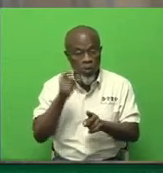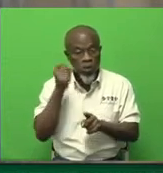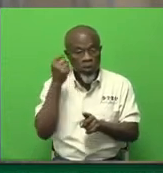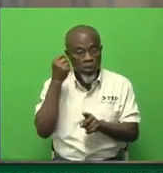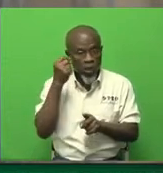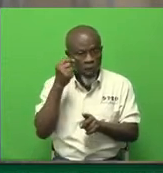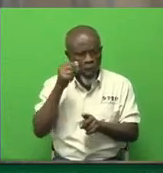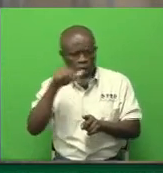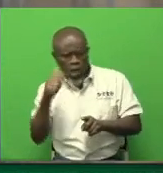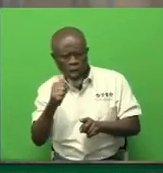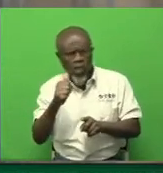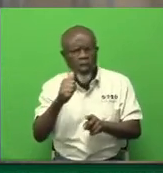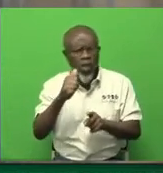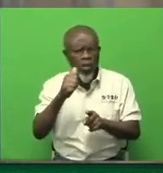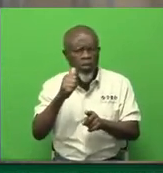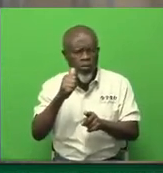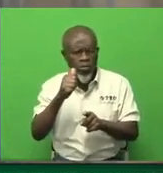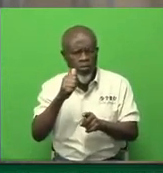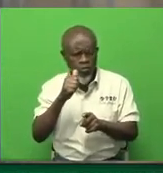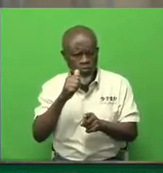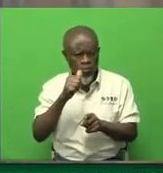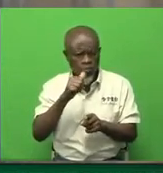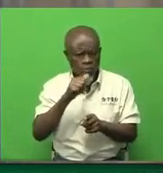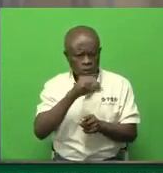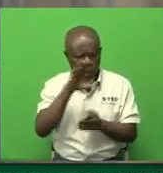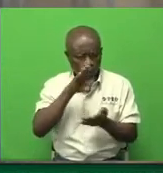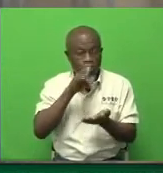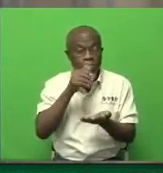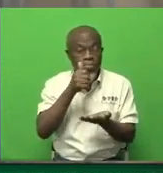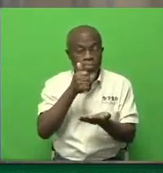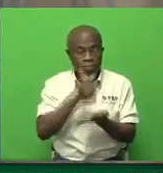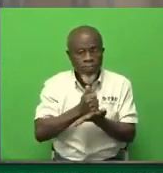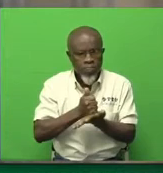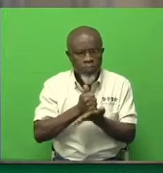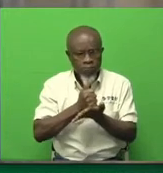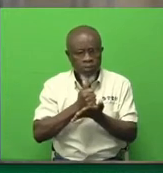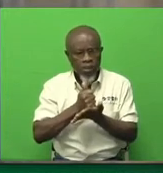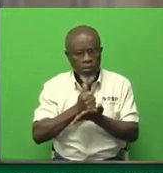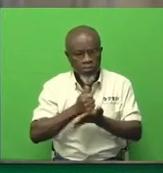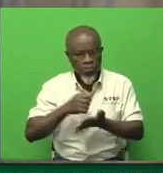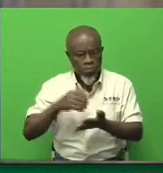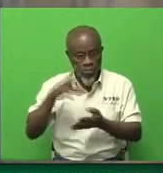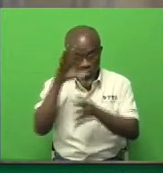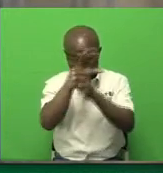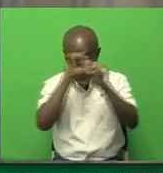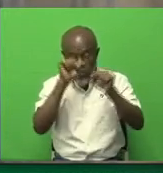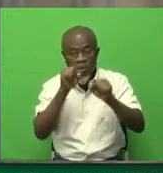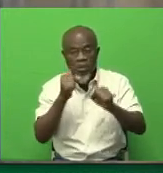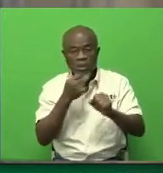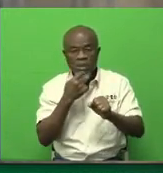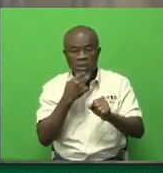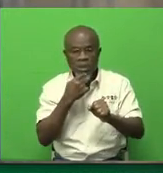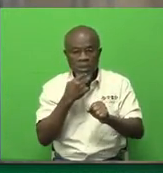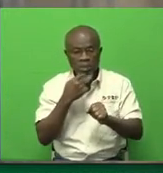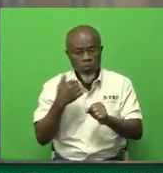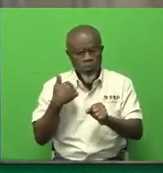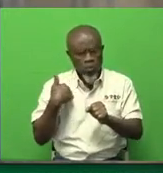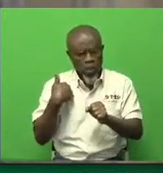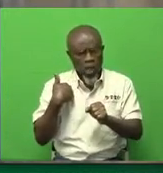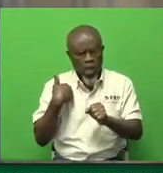and became clear that certain financial institutions still have first right over available currency from the central